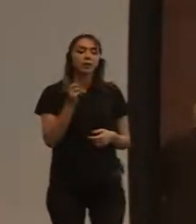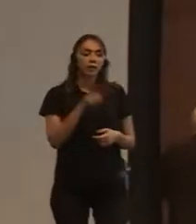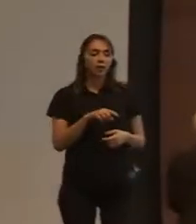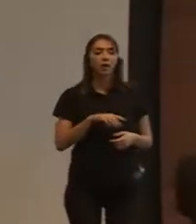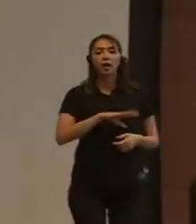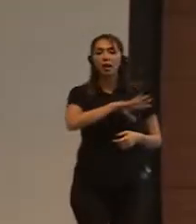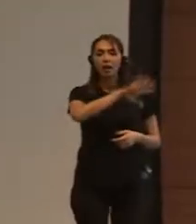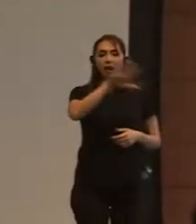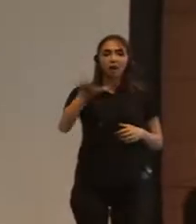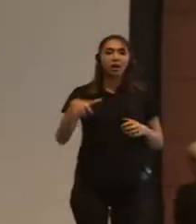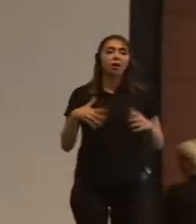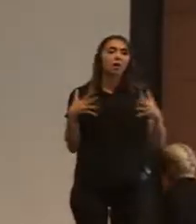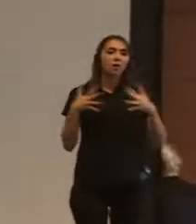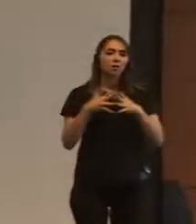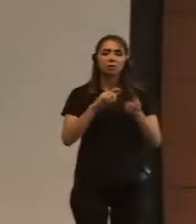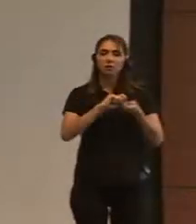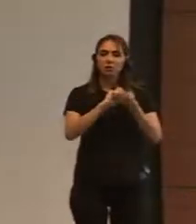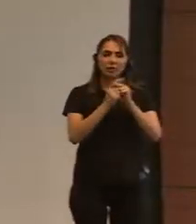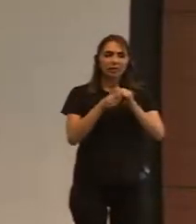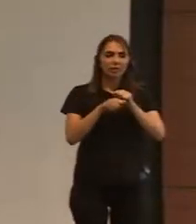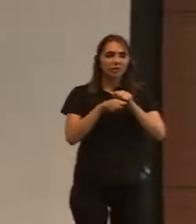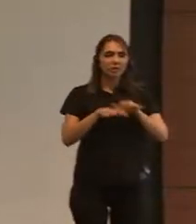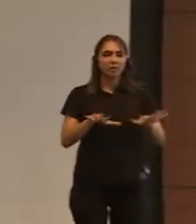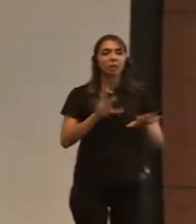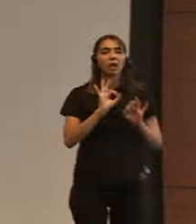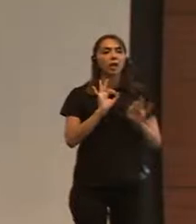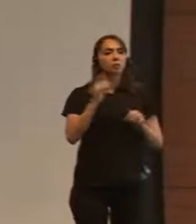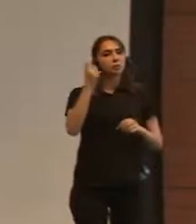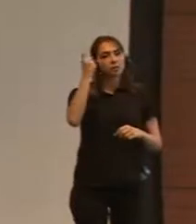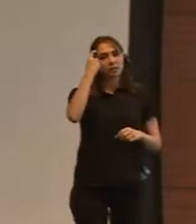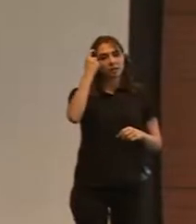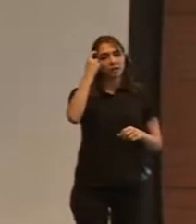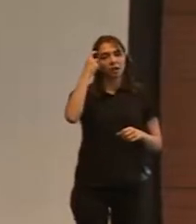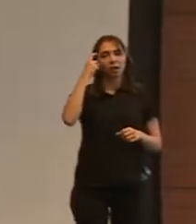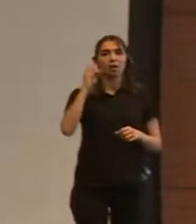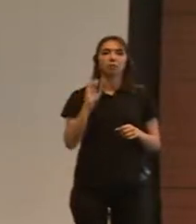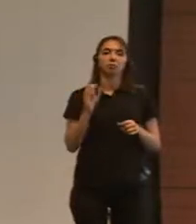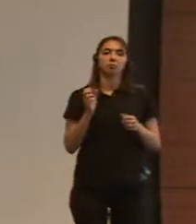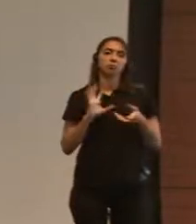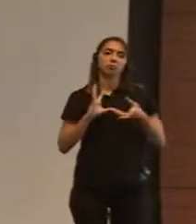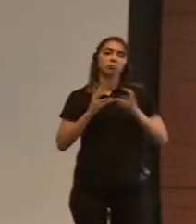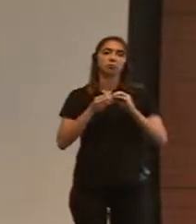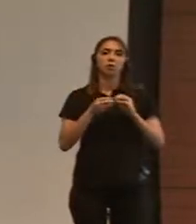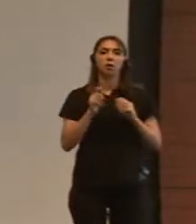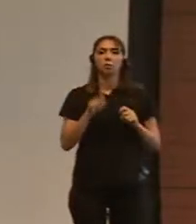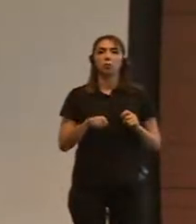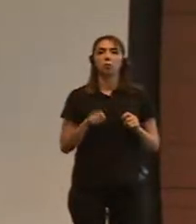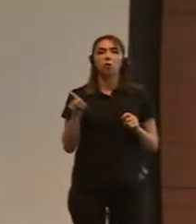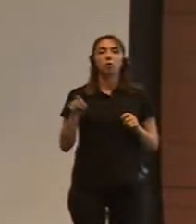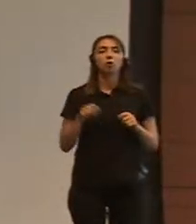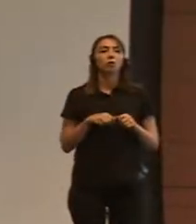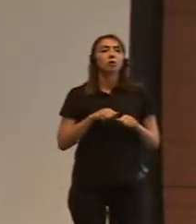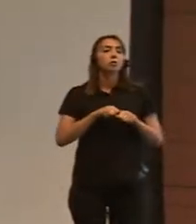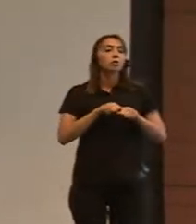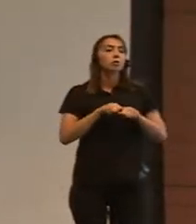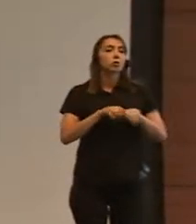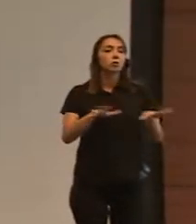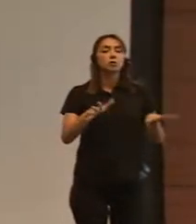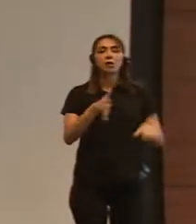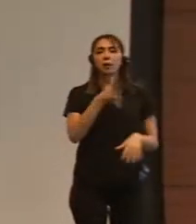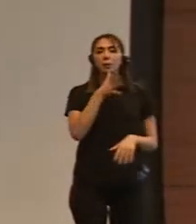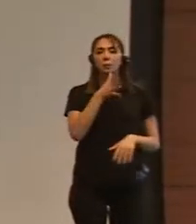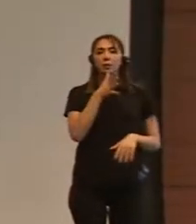every information processing system sooner or later creates intelligence this is where the ambiguity of social